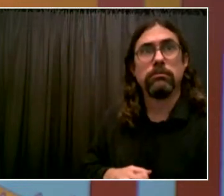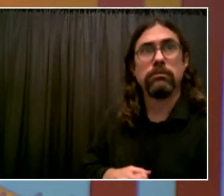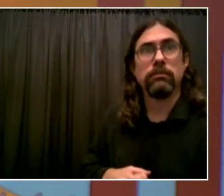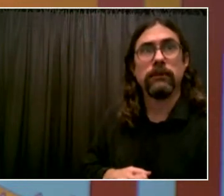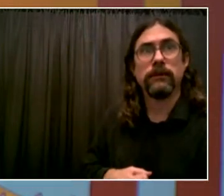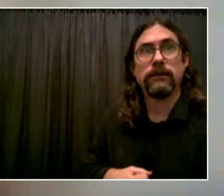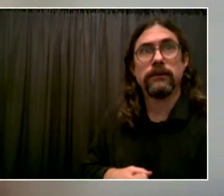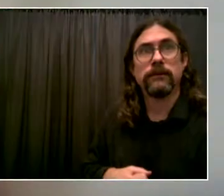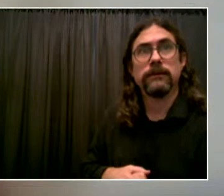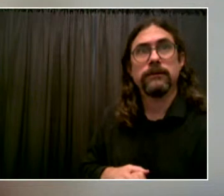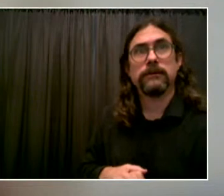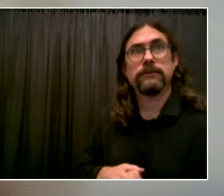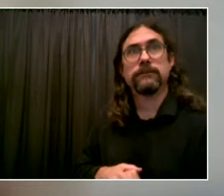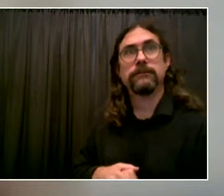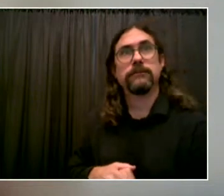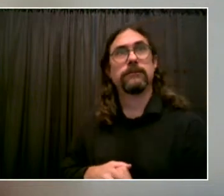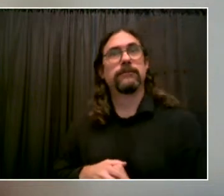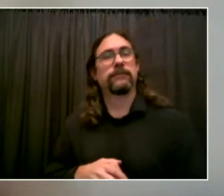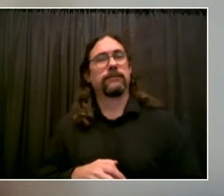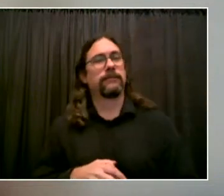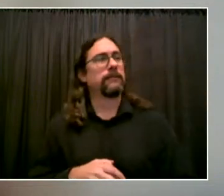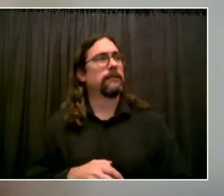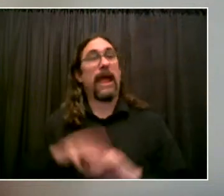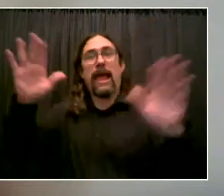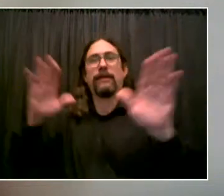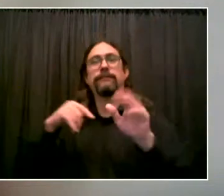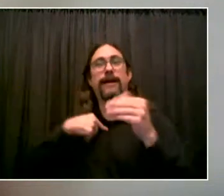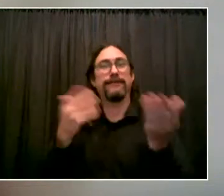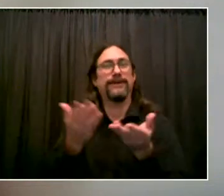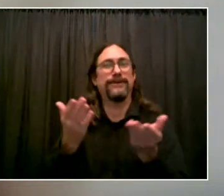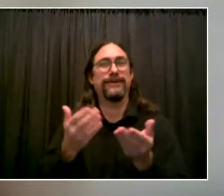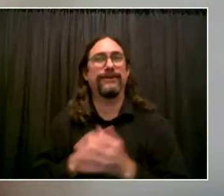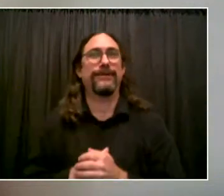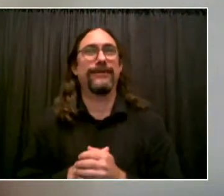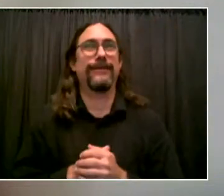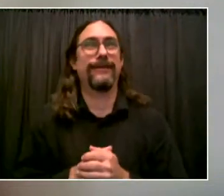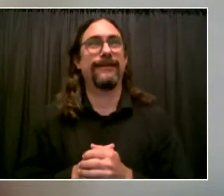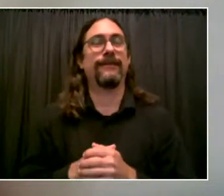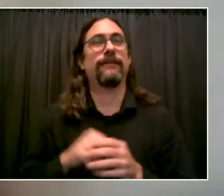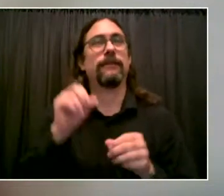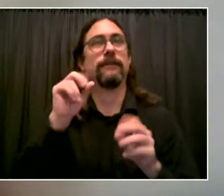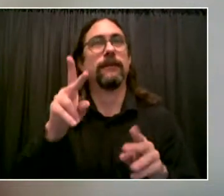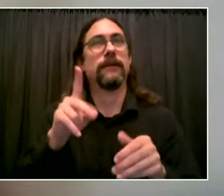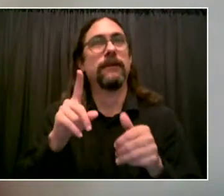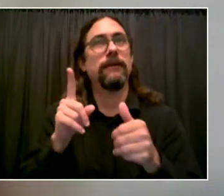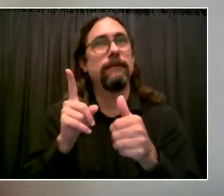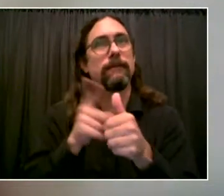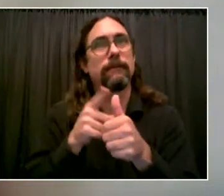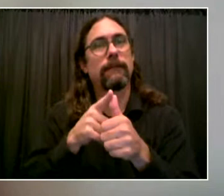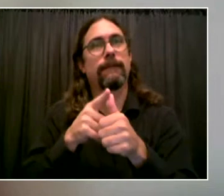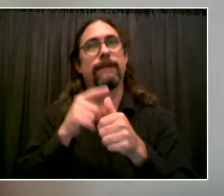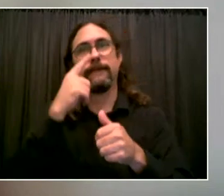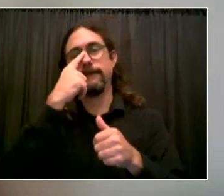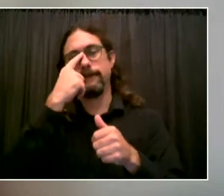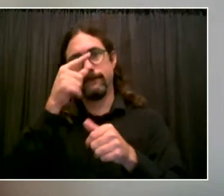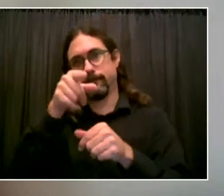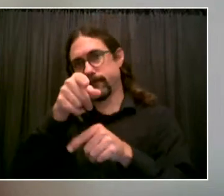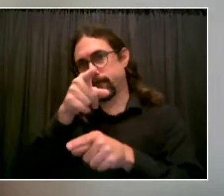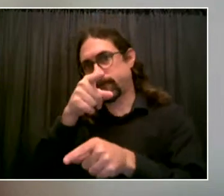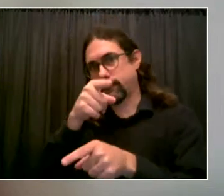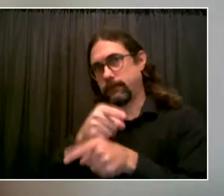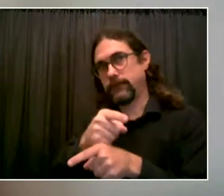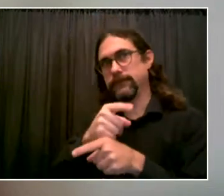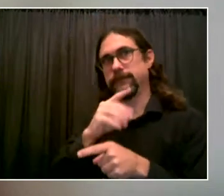Here I am. So first of all, to your point, it is so important that our school communities remain